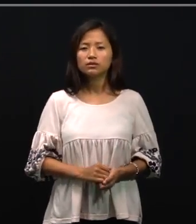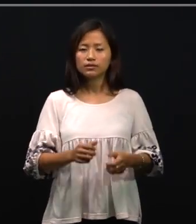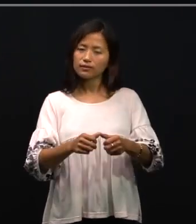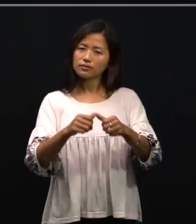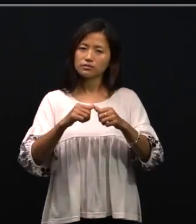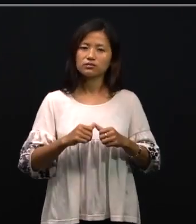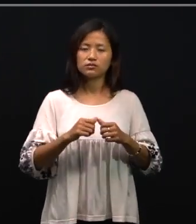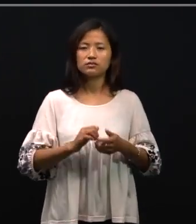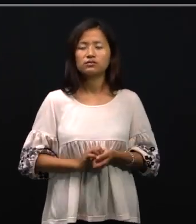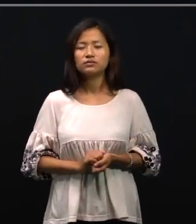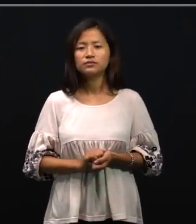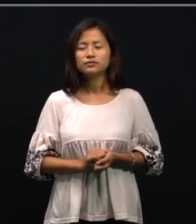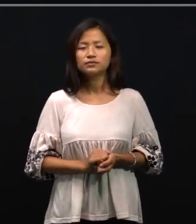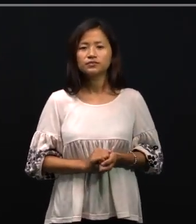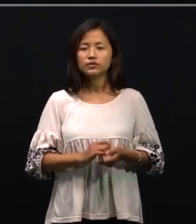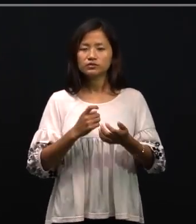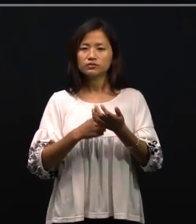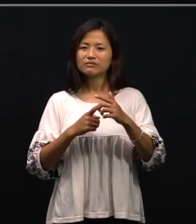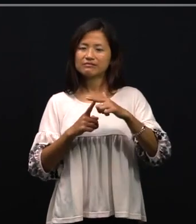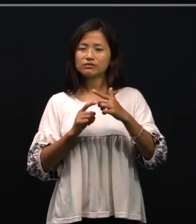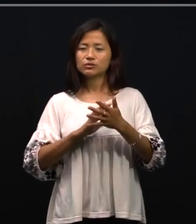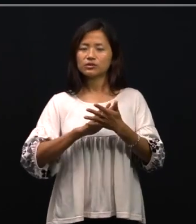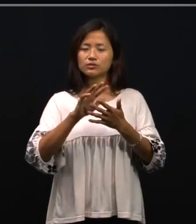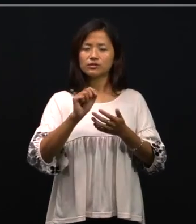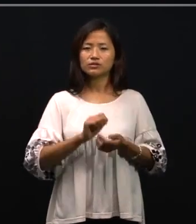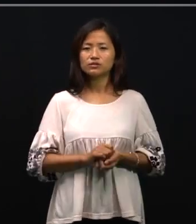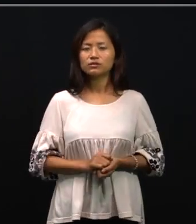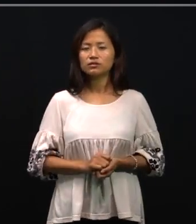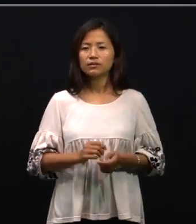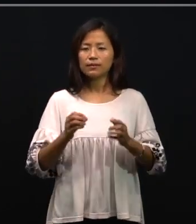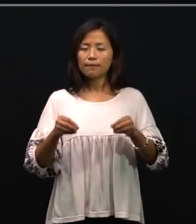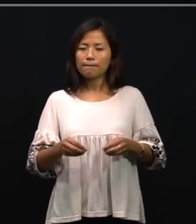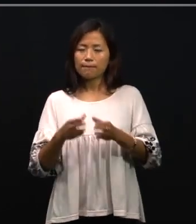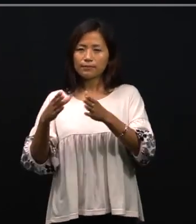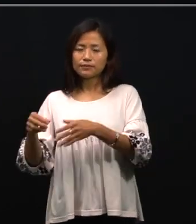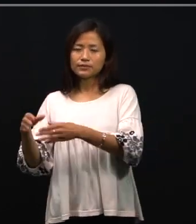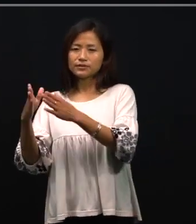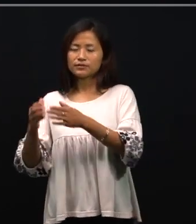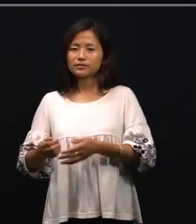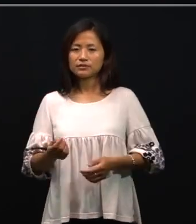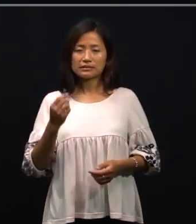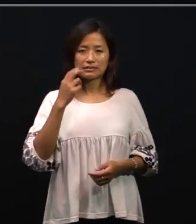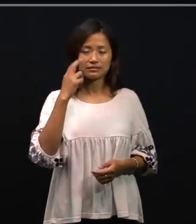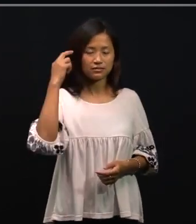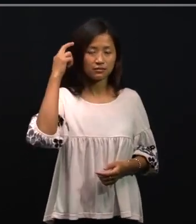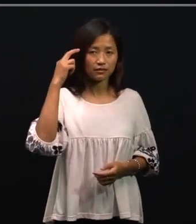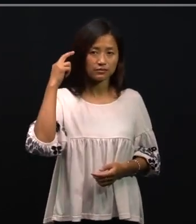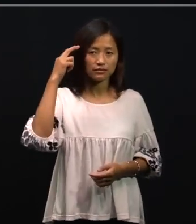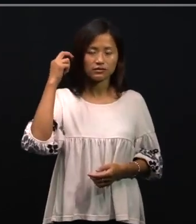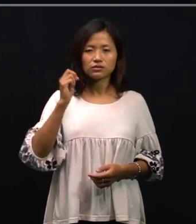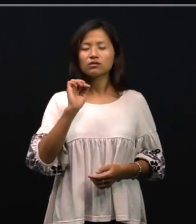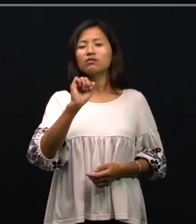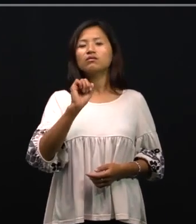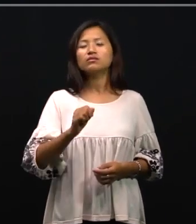respond. During the process of transpiration, when the plants can sense the environment, sense the atmosphere